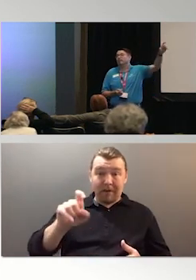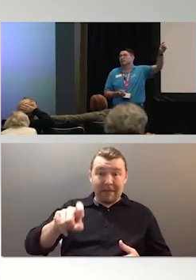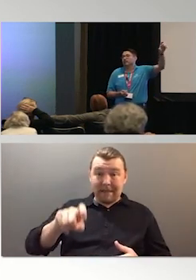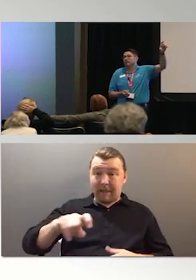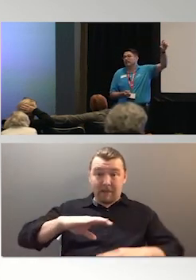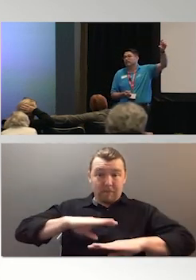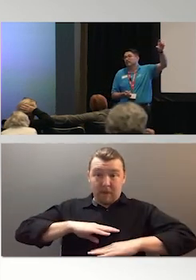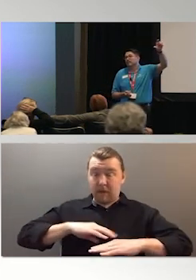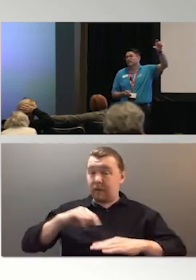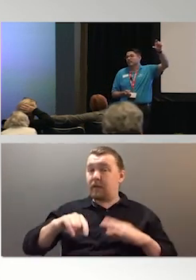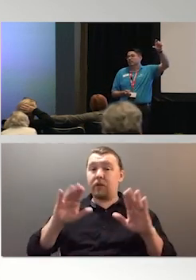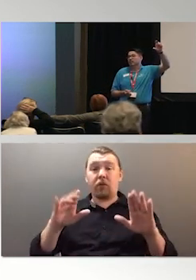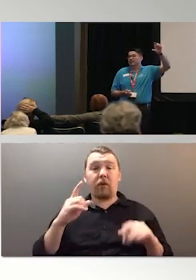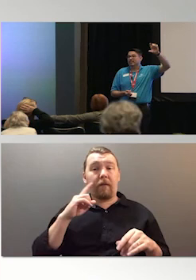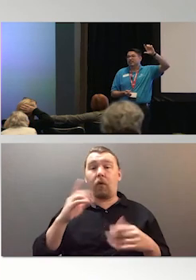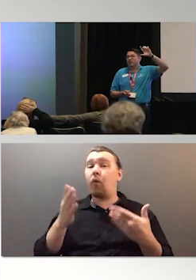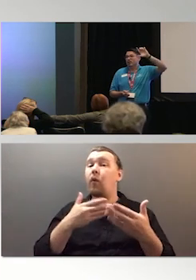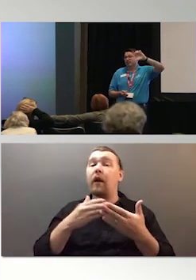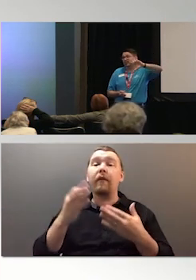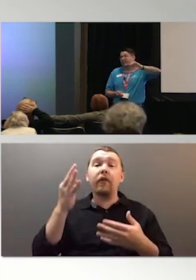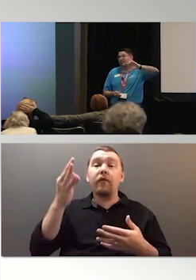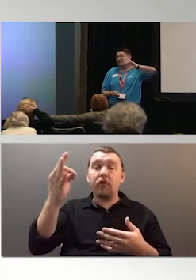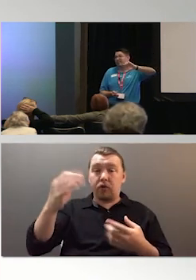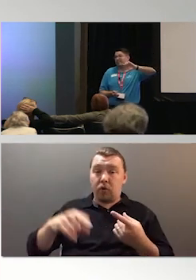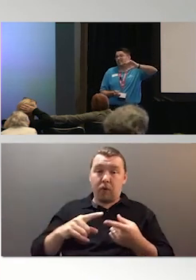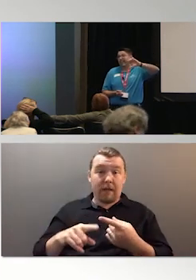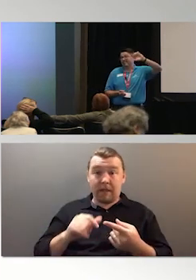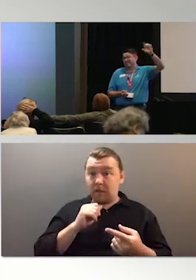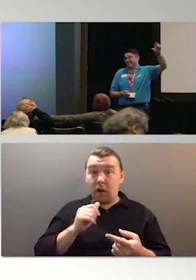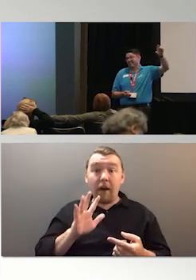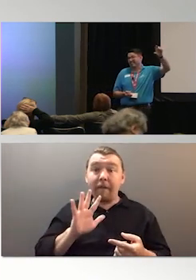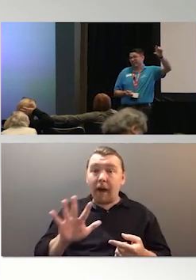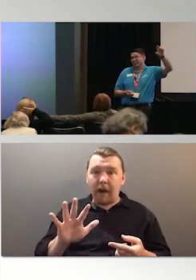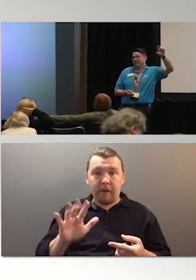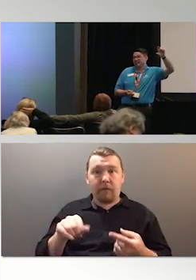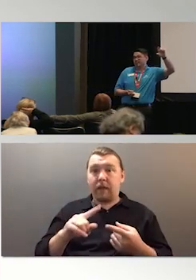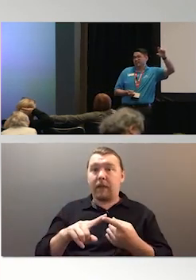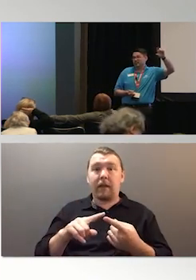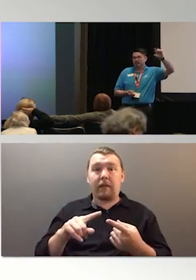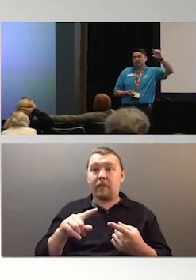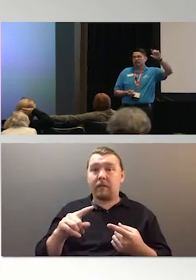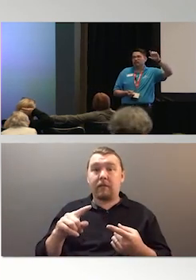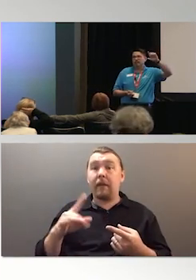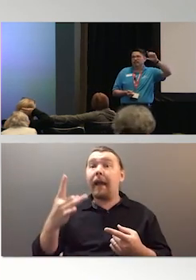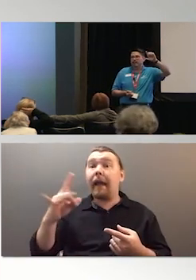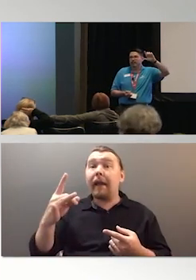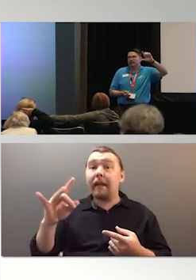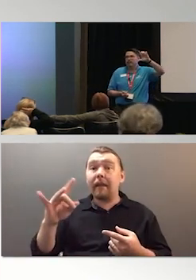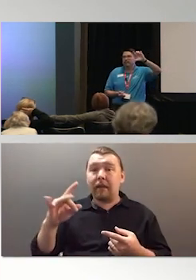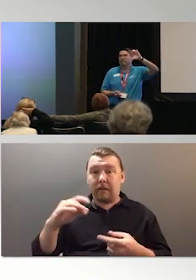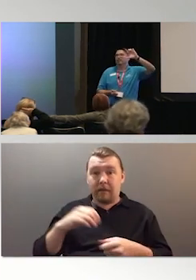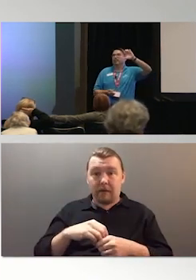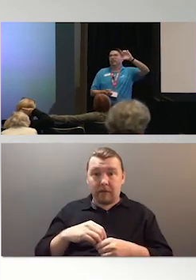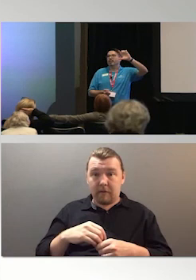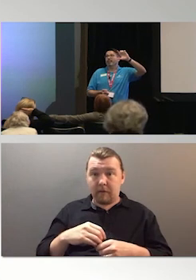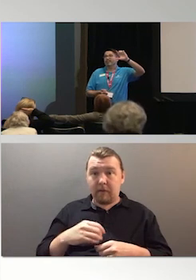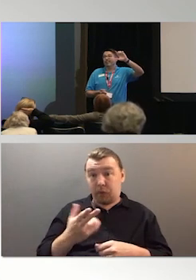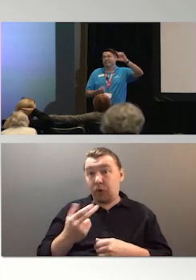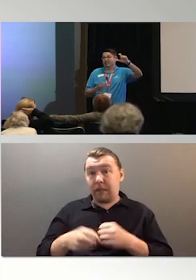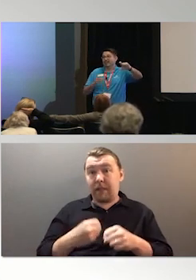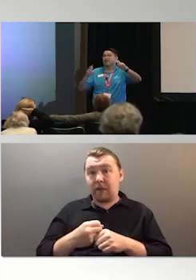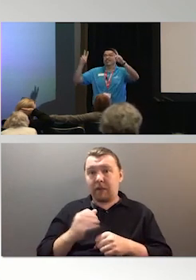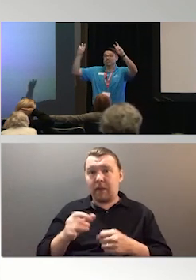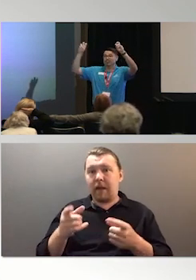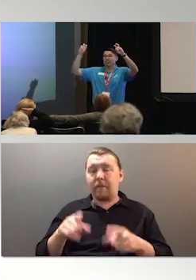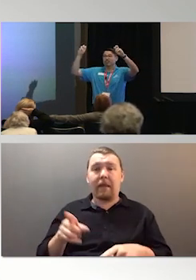that future may be. When he's no longer 5 and he's 18 in 13 years. Ugh, that's scary, ain't it? And